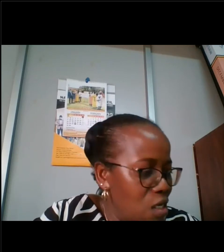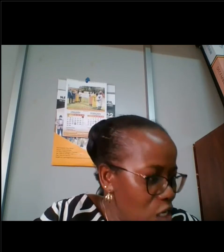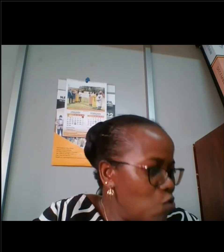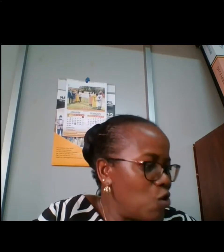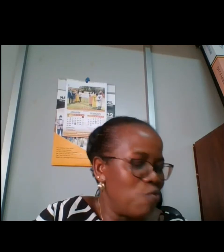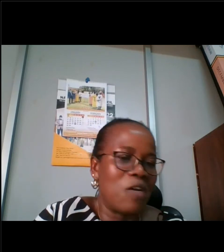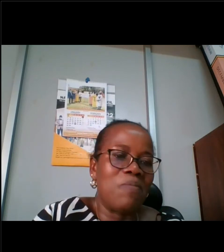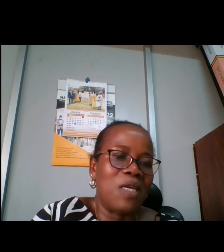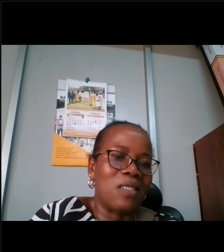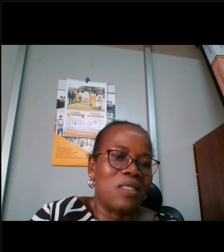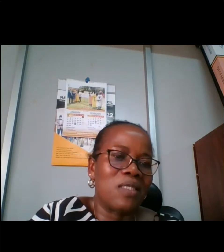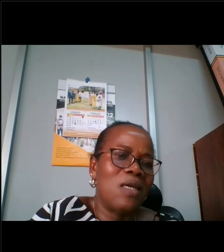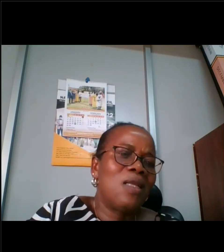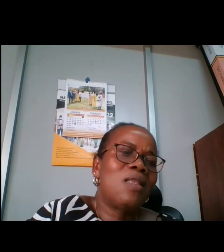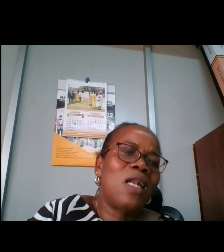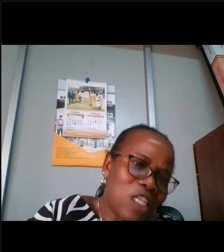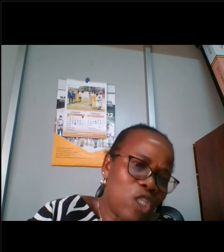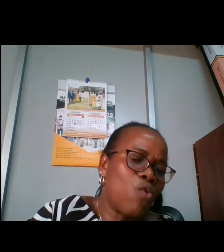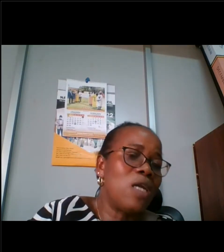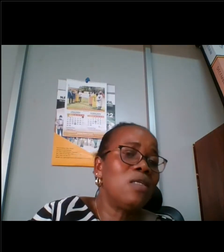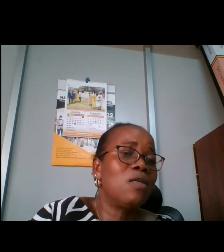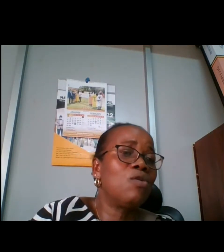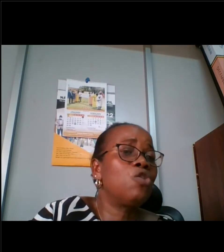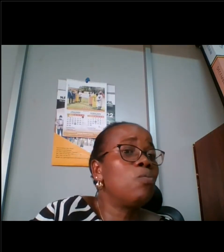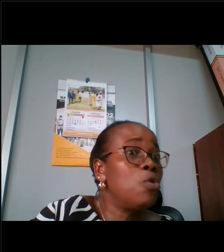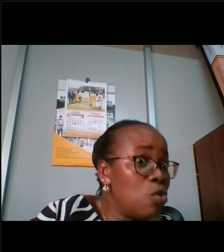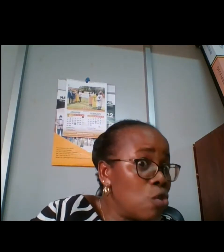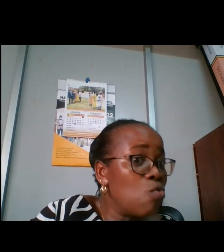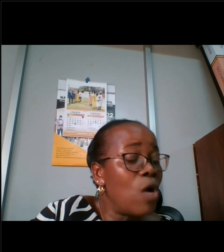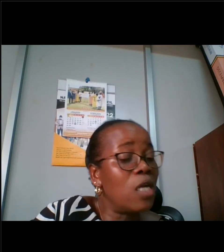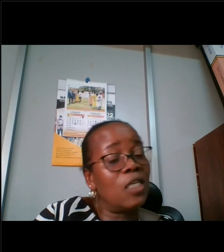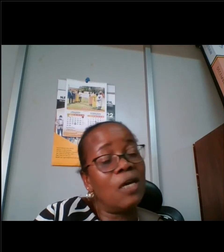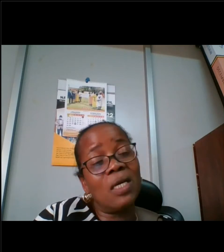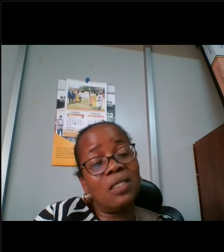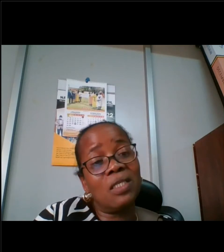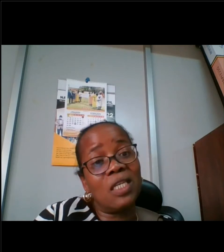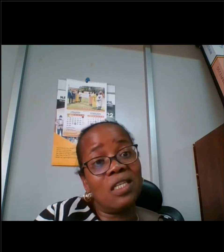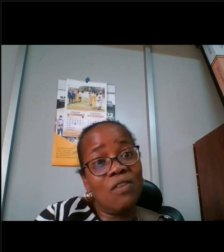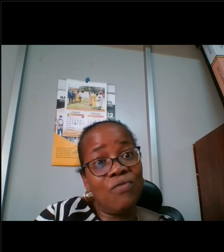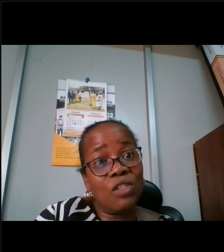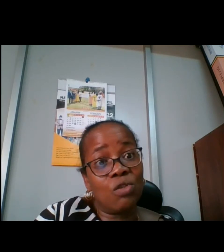as equal human beings. The last one also builds on what